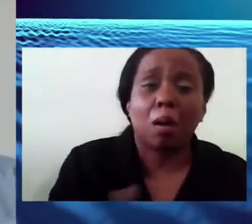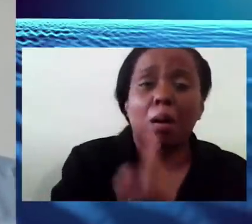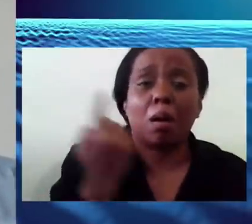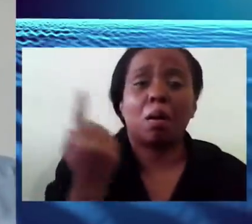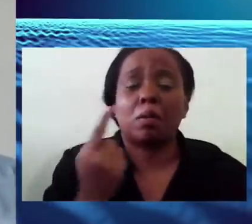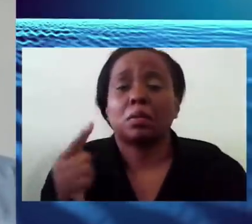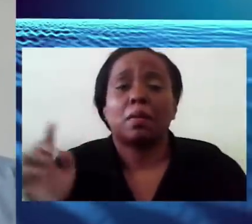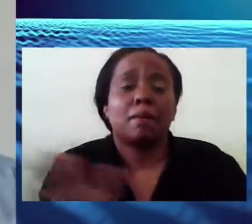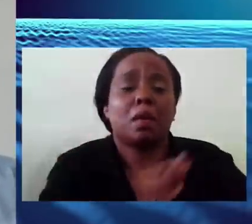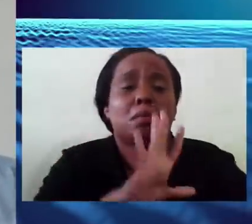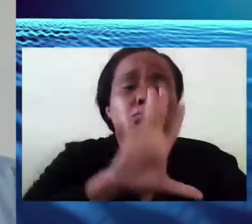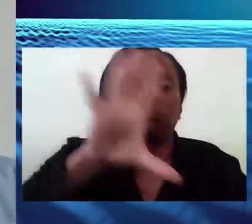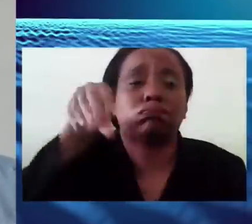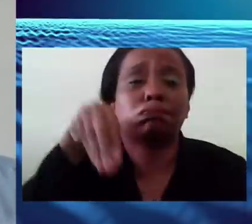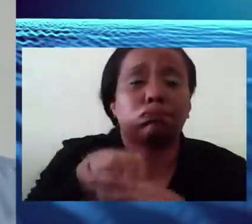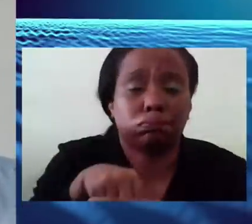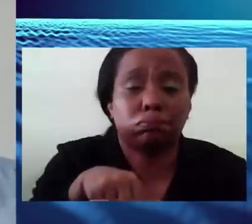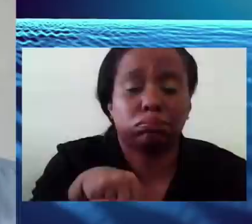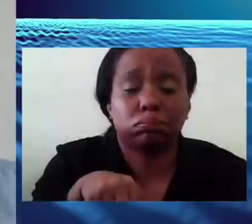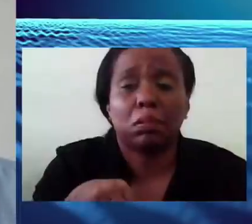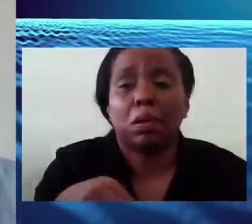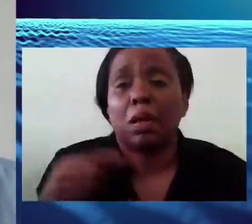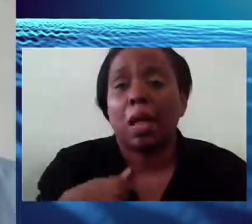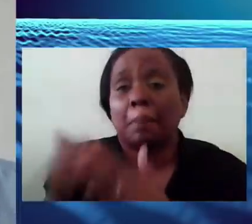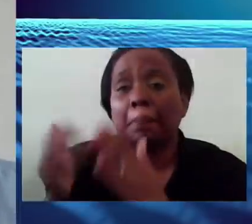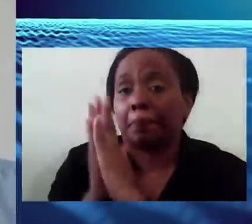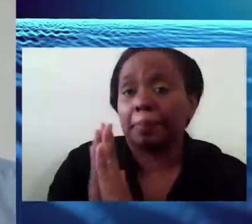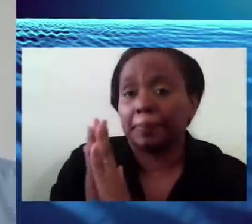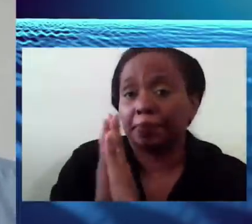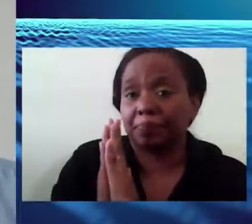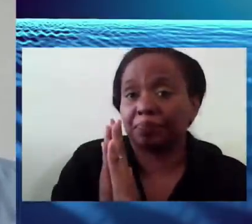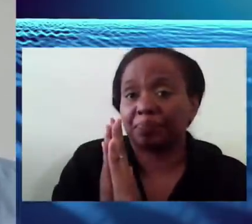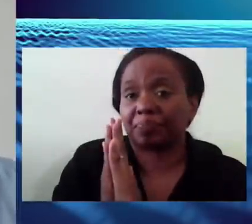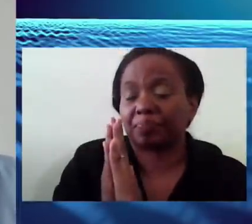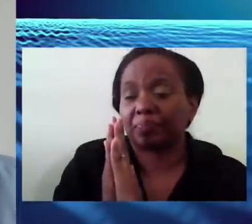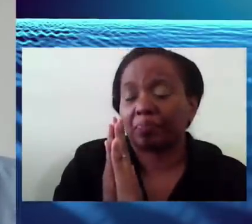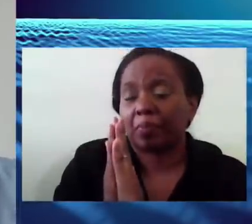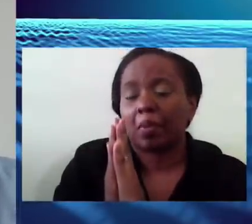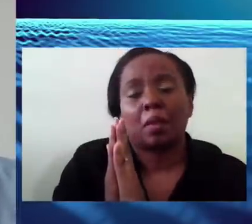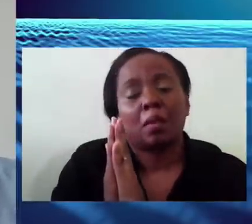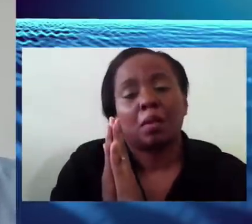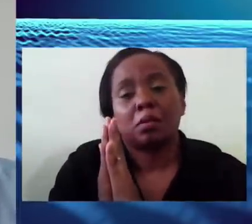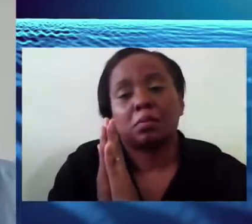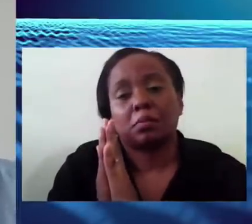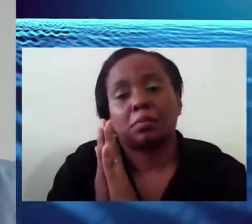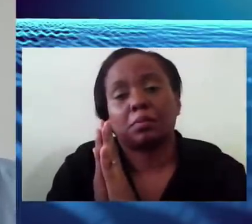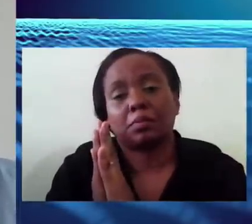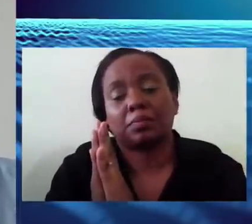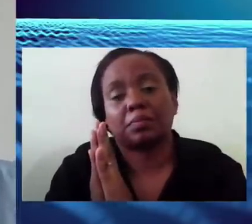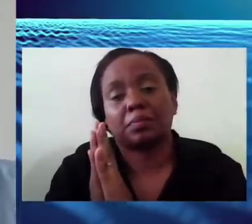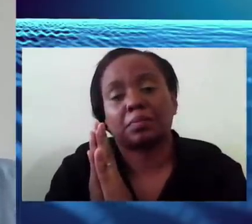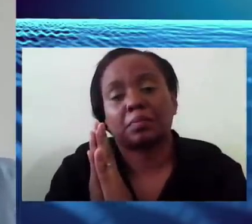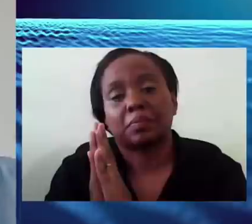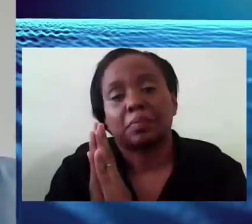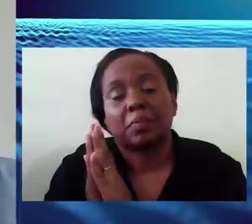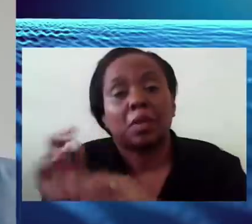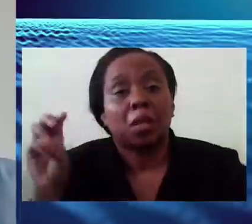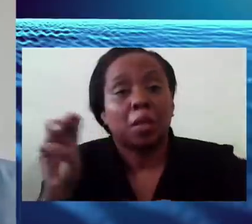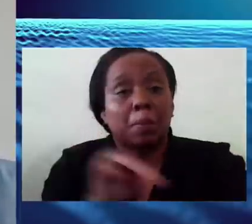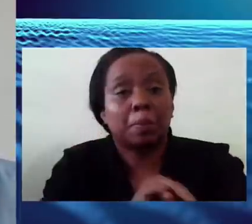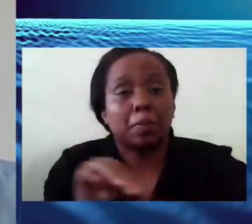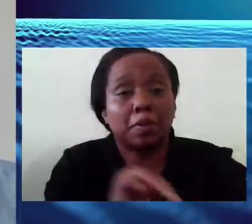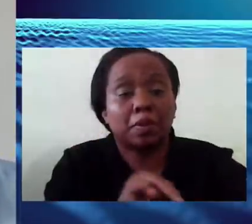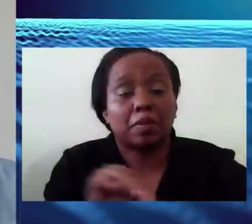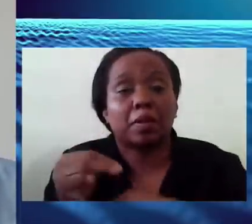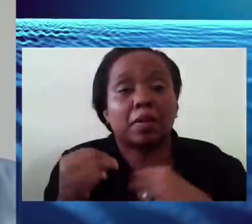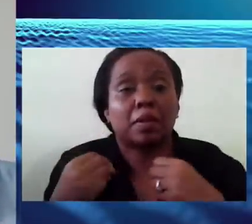approach. And it made the appeal because we've always stated that the ministry, in spite of all of its efforts,